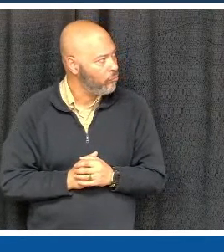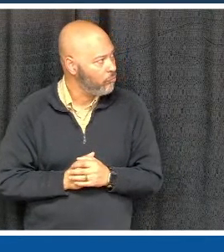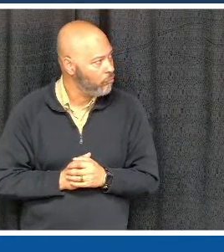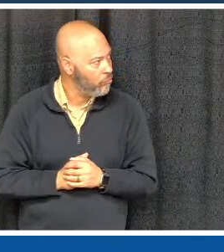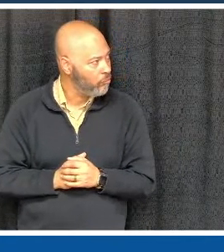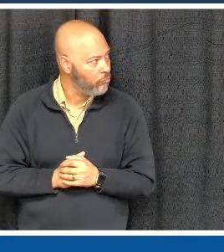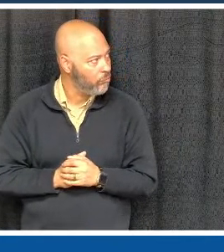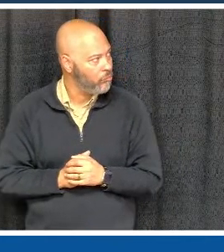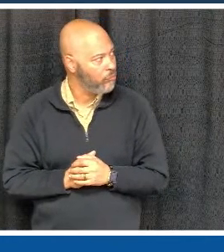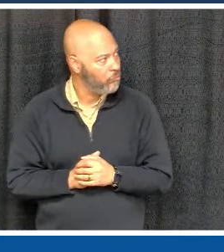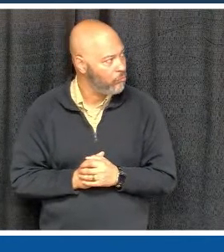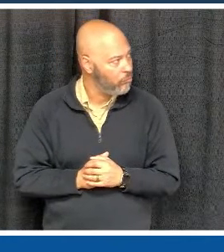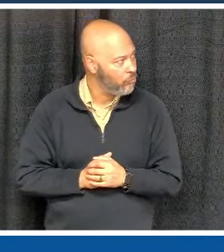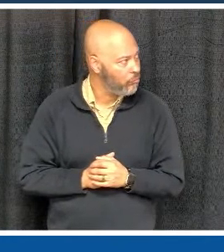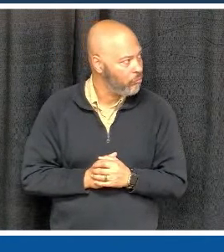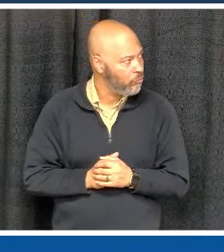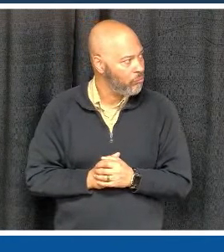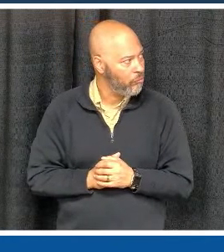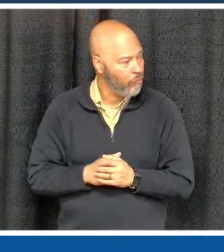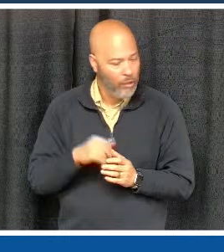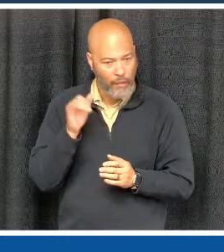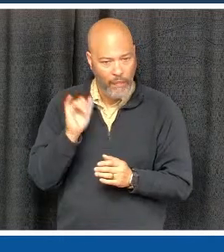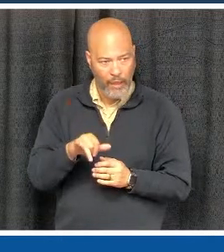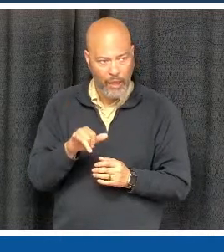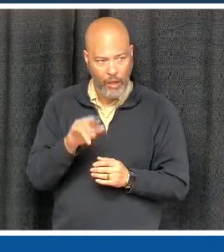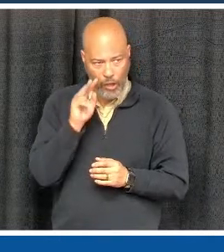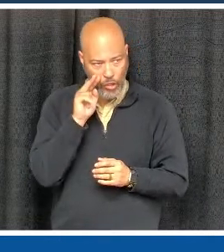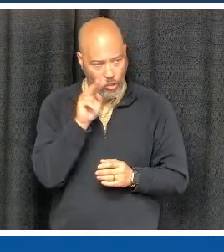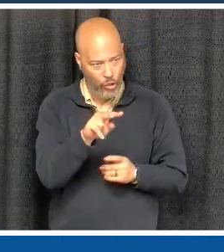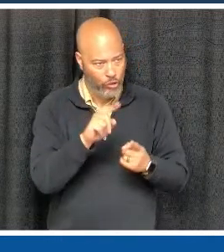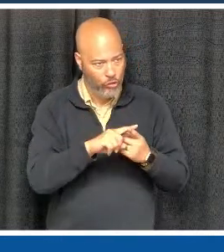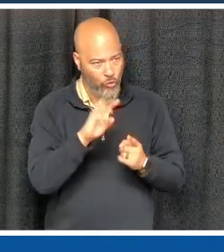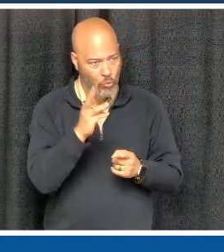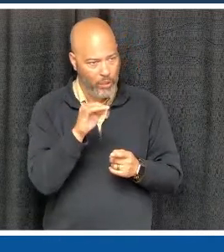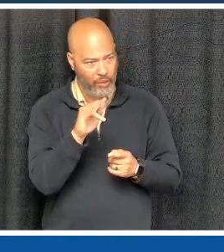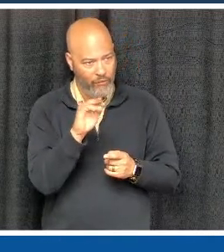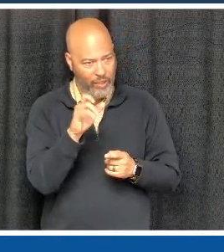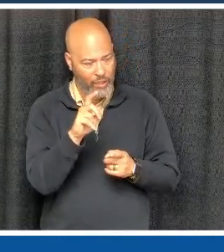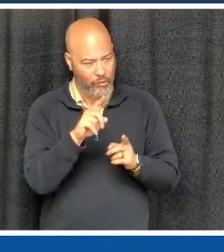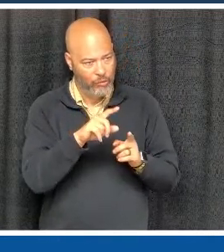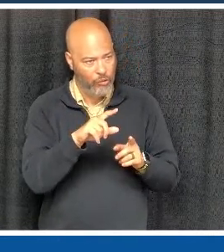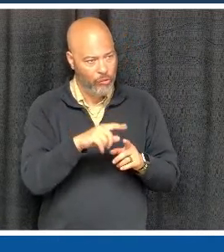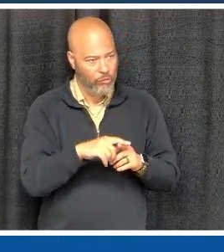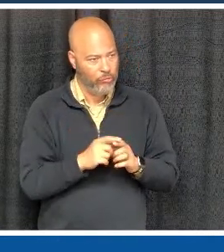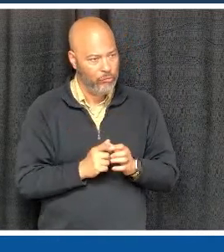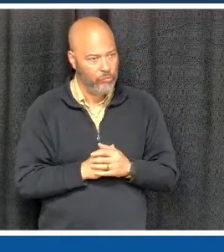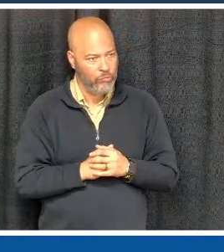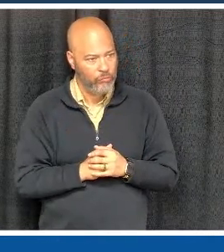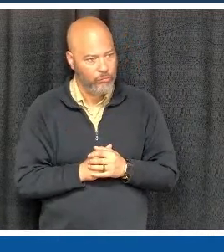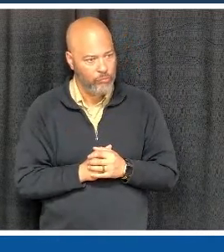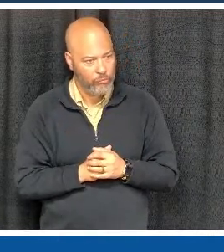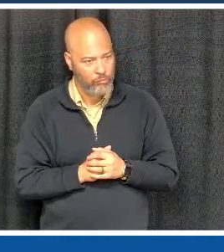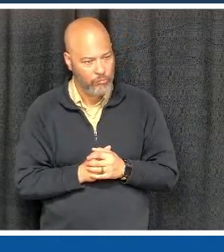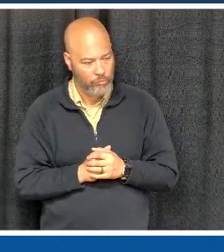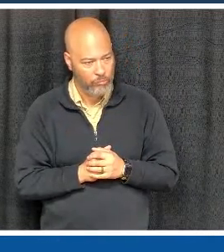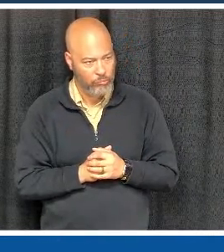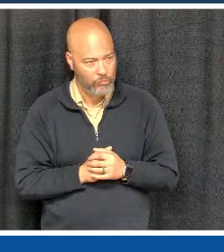Here's the edge of the property on Needmore Road, looking back toward Whitfield Road, there on the left.